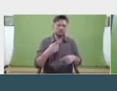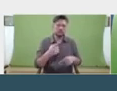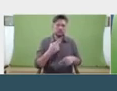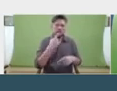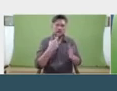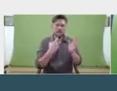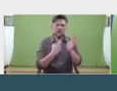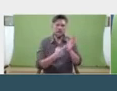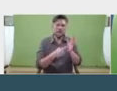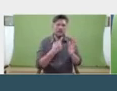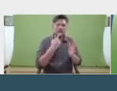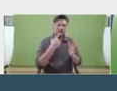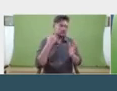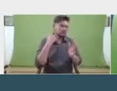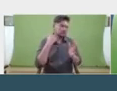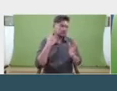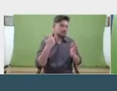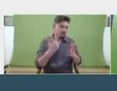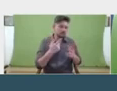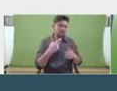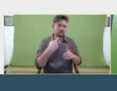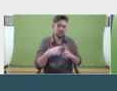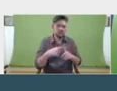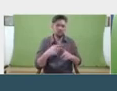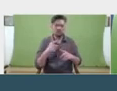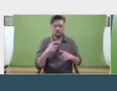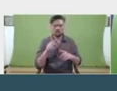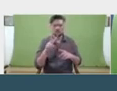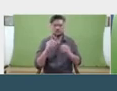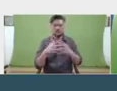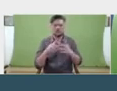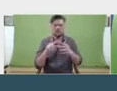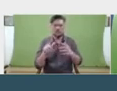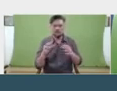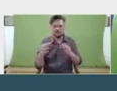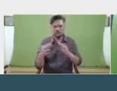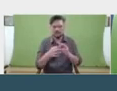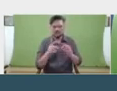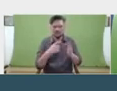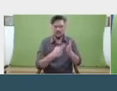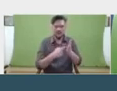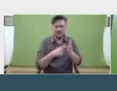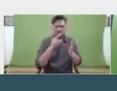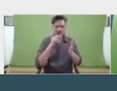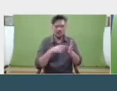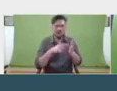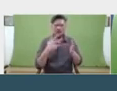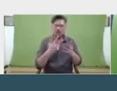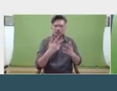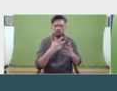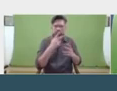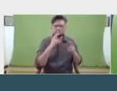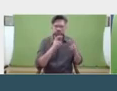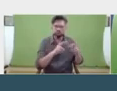vowels or they're followed by vowels etc okay but that whole study of variation at the beginning in the